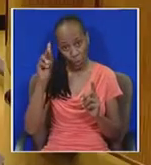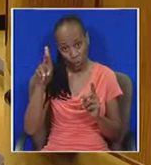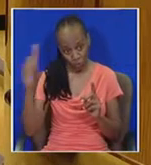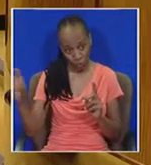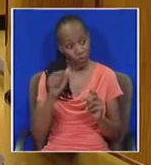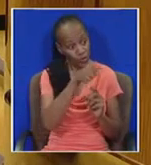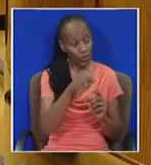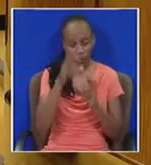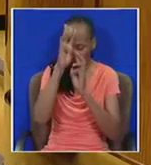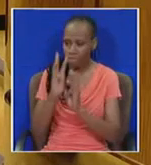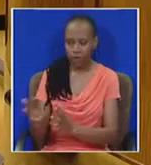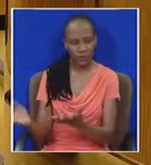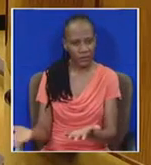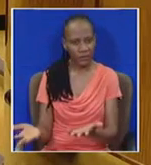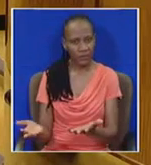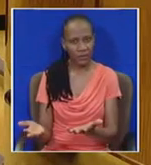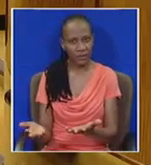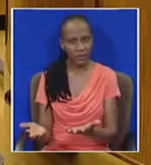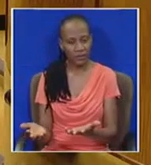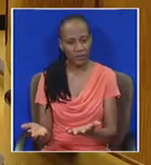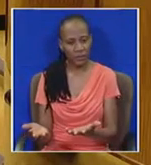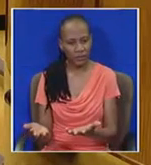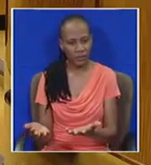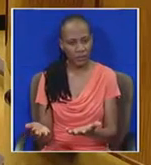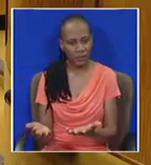because we think he is an outstanding